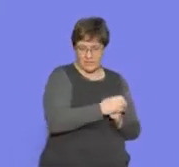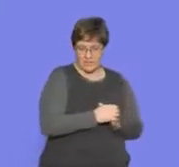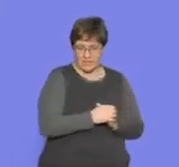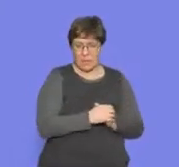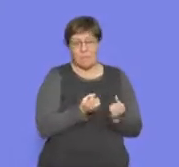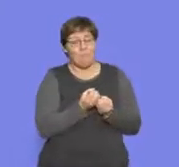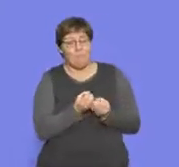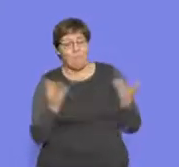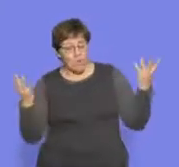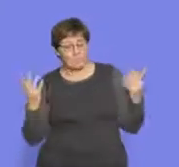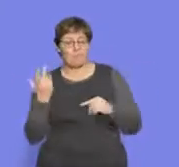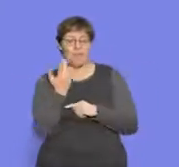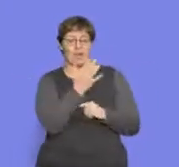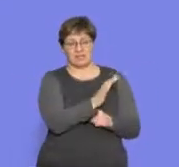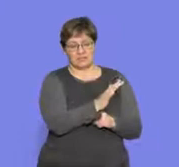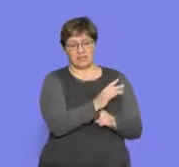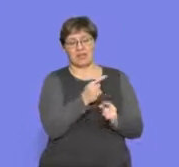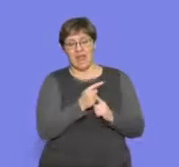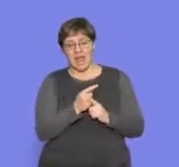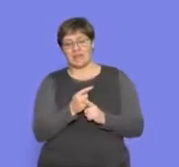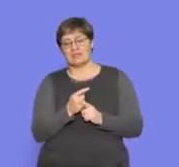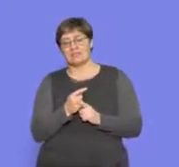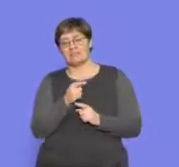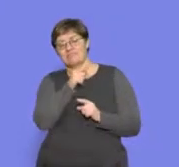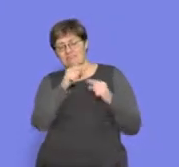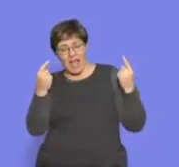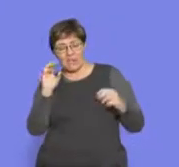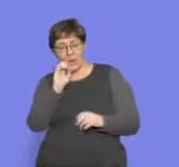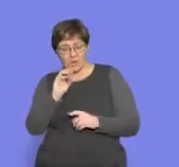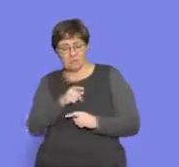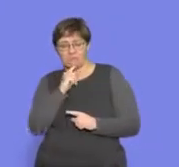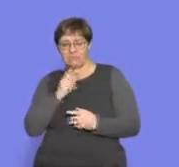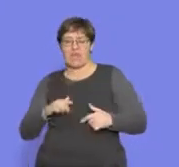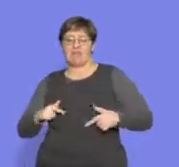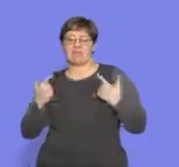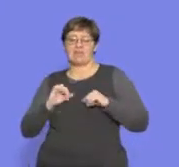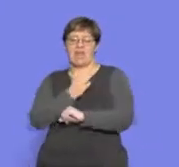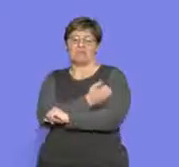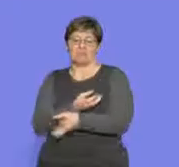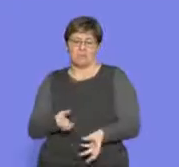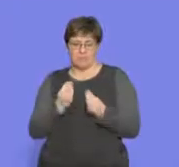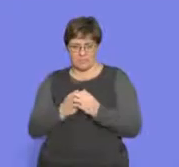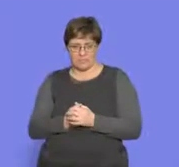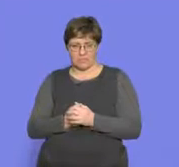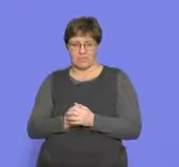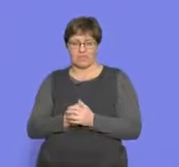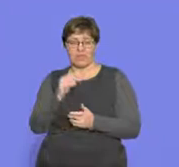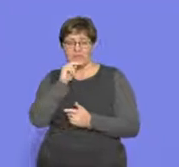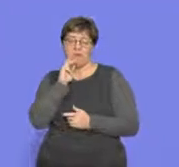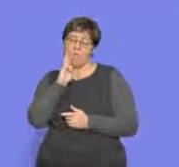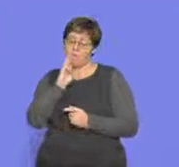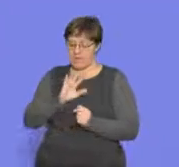fertile soil in which most of our plants and some of our invertebrates are able to access energy. And likewise, if we talk of